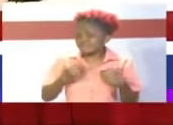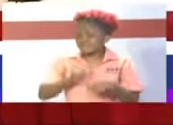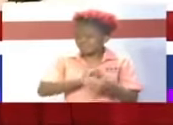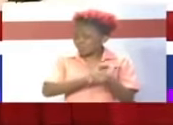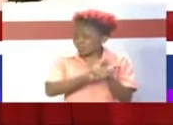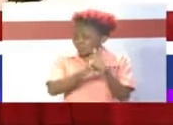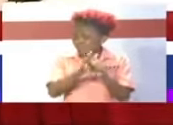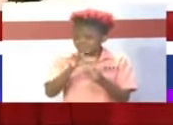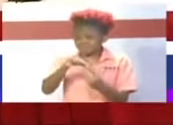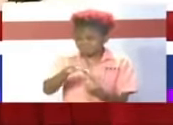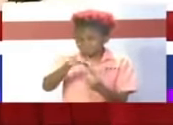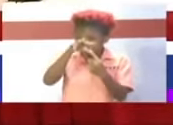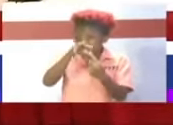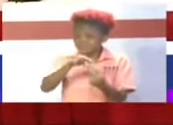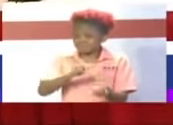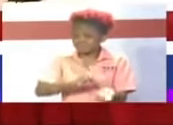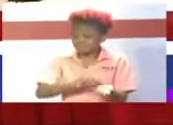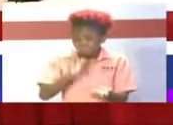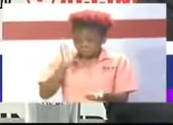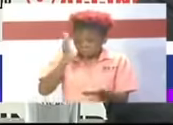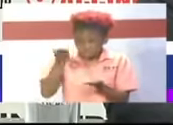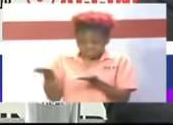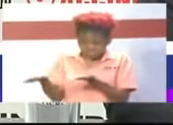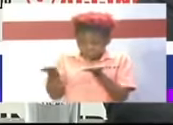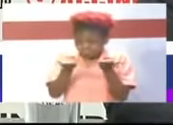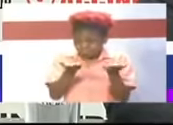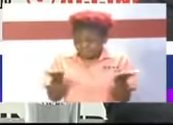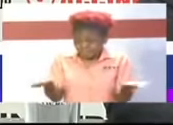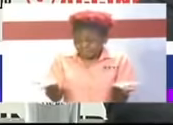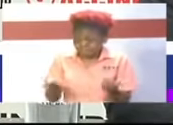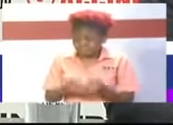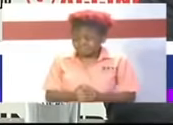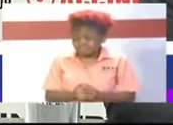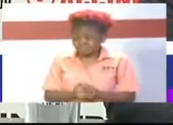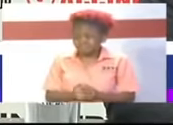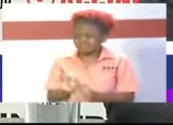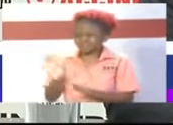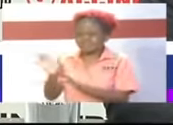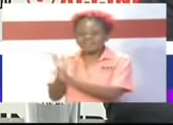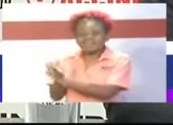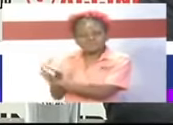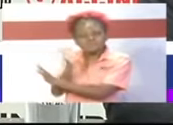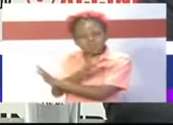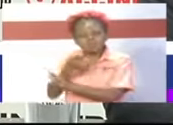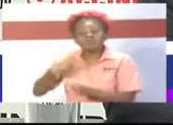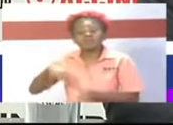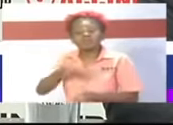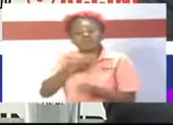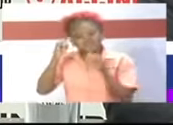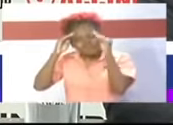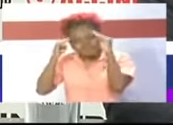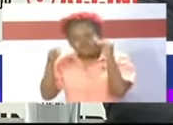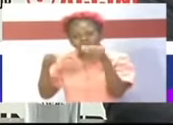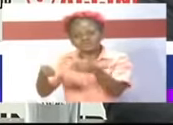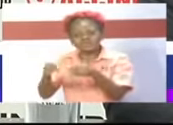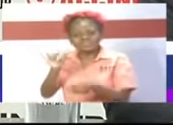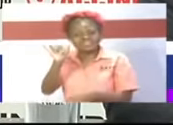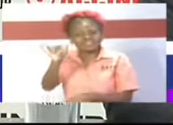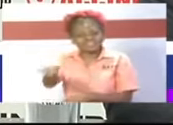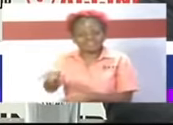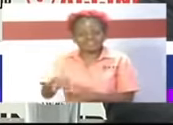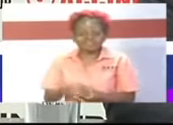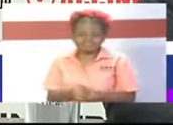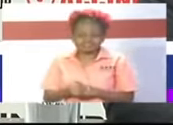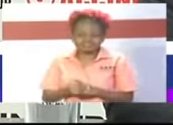for the additional question. As you are aware, before any of those considerations of utilization take